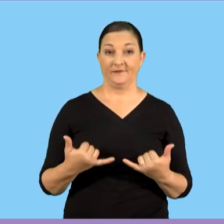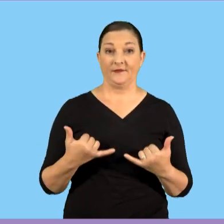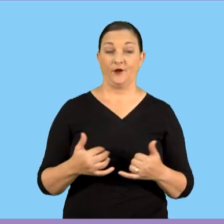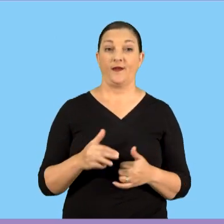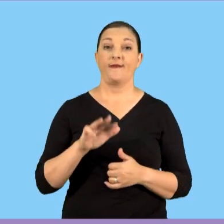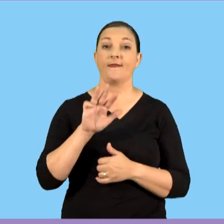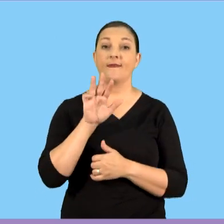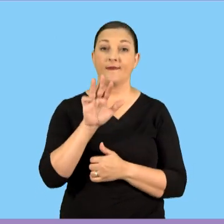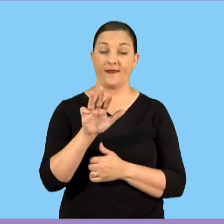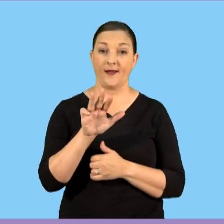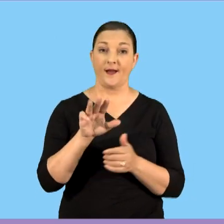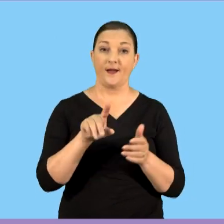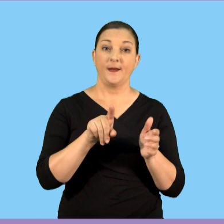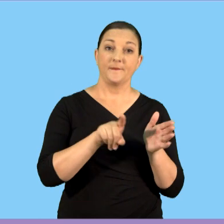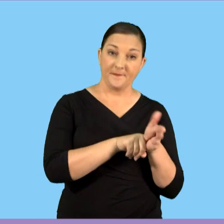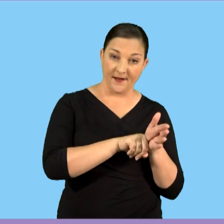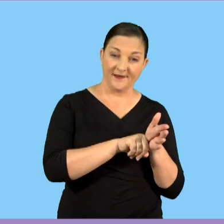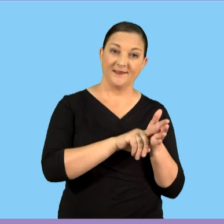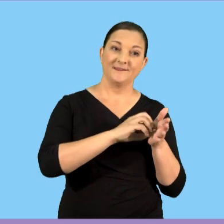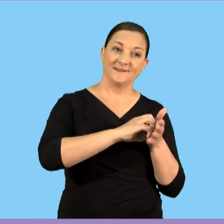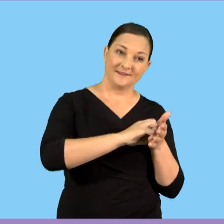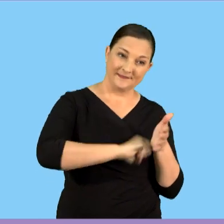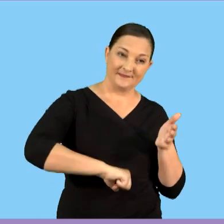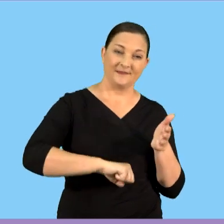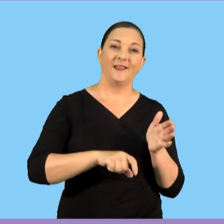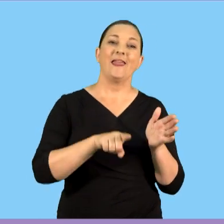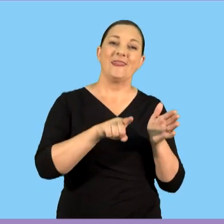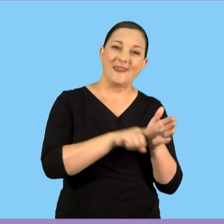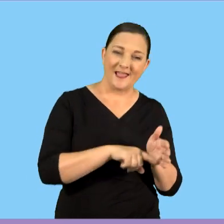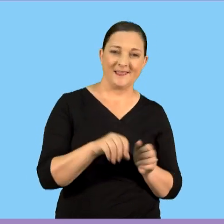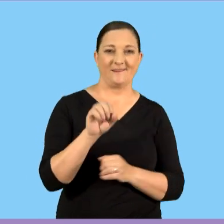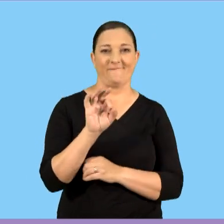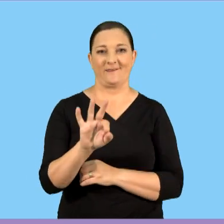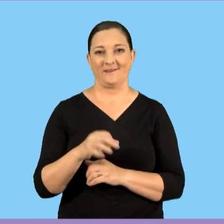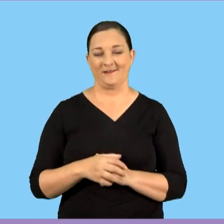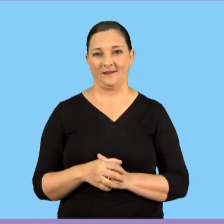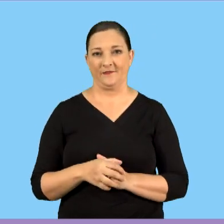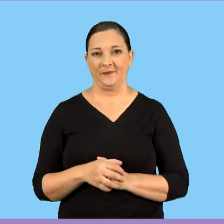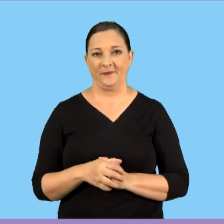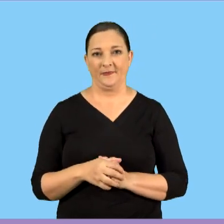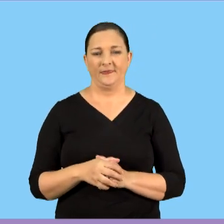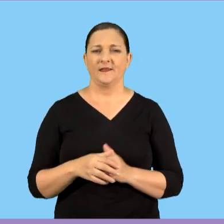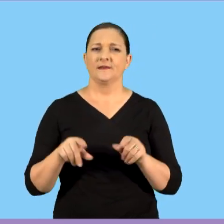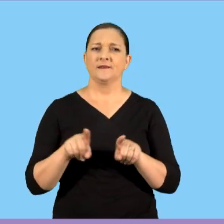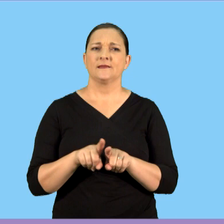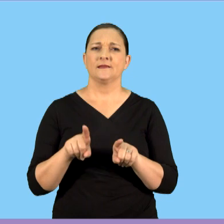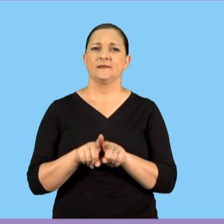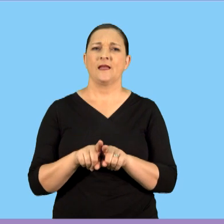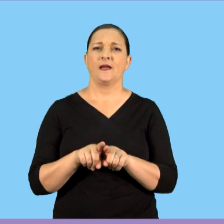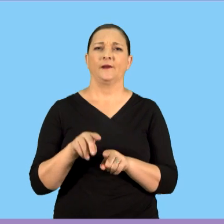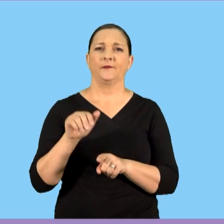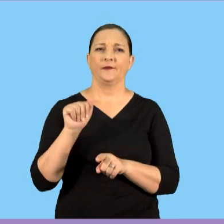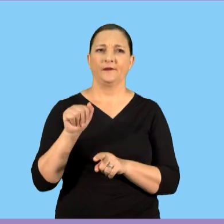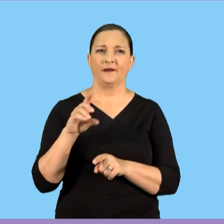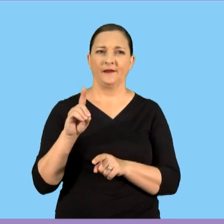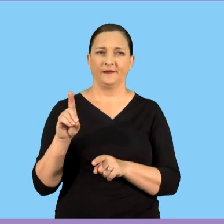Then we have 9 minus our negative 3. Again, we are subtracting, which means it is the same as adding the additive